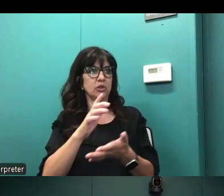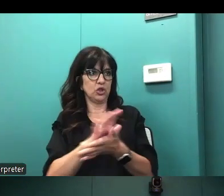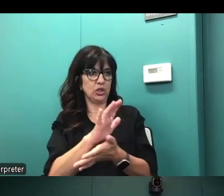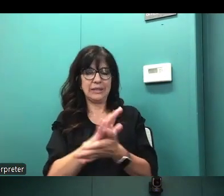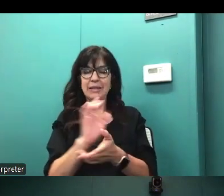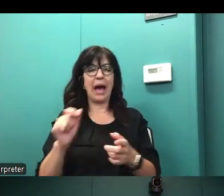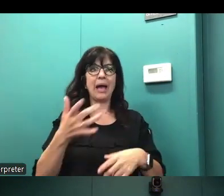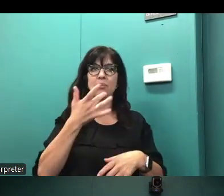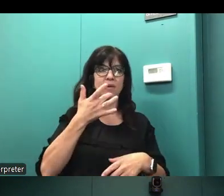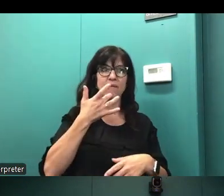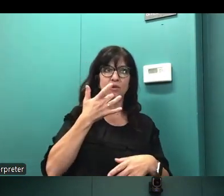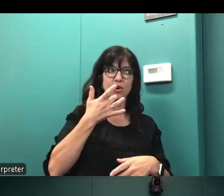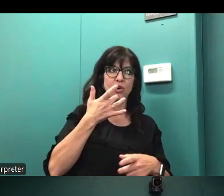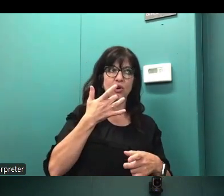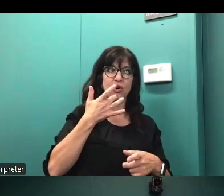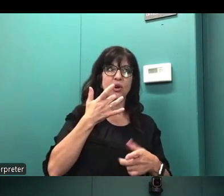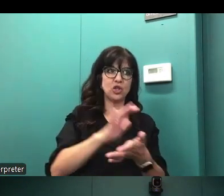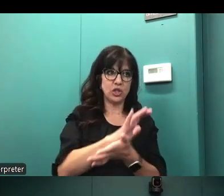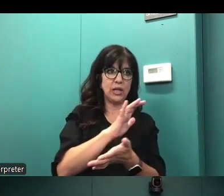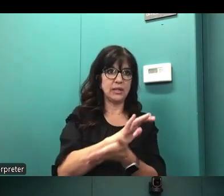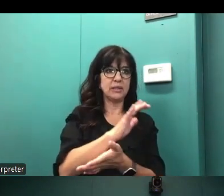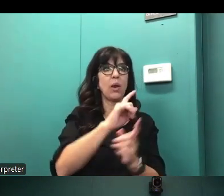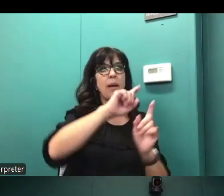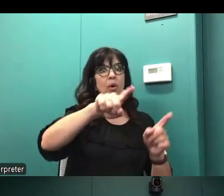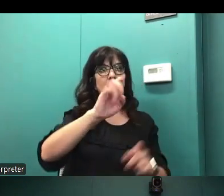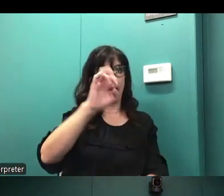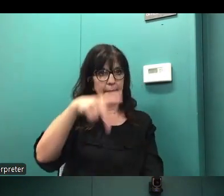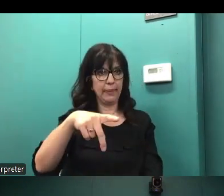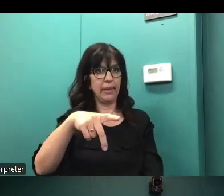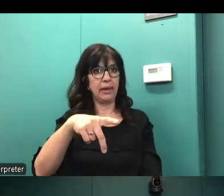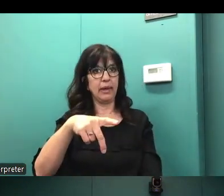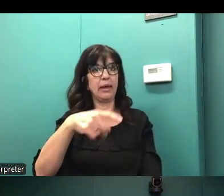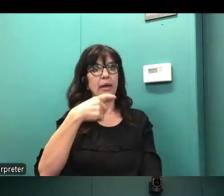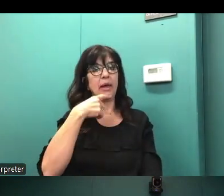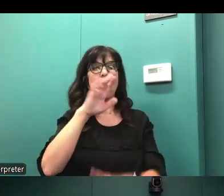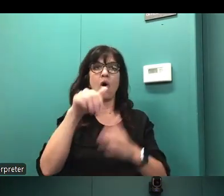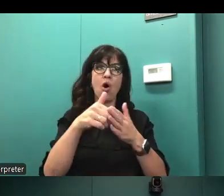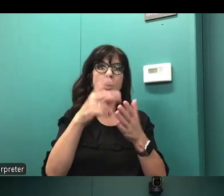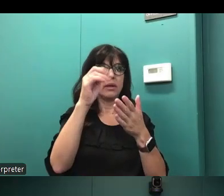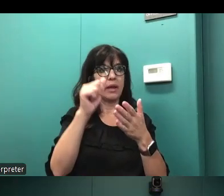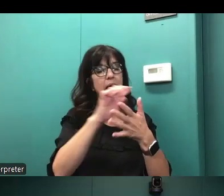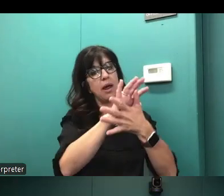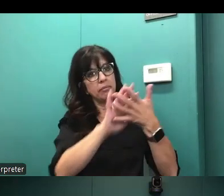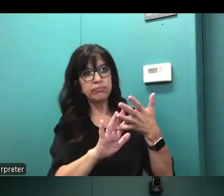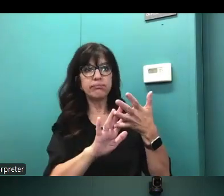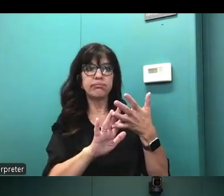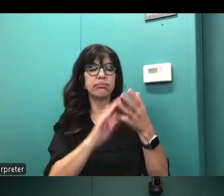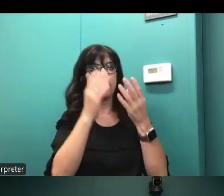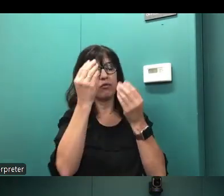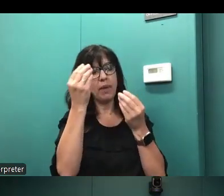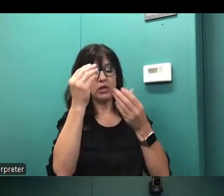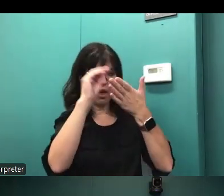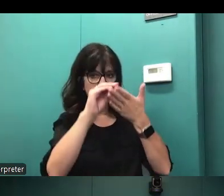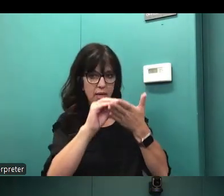I prefer Google Sheets a lot of times too when I'm going to an IEP, right? Then I can say, here's all the data. Like, here's the information that I've taken on their